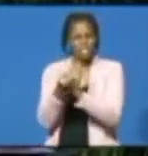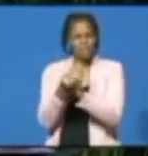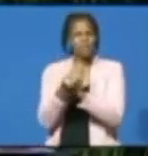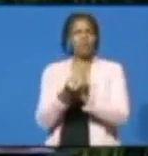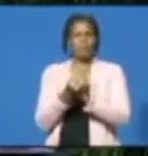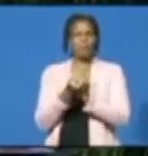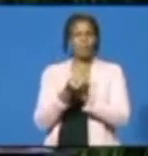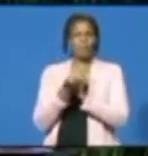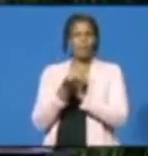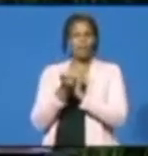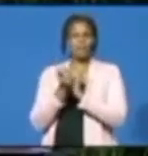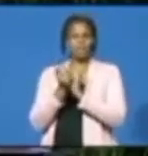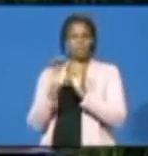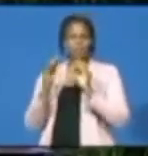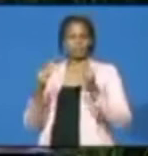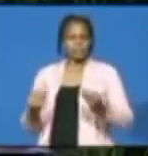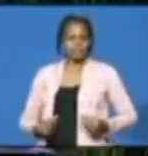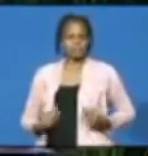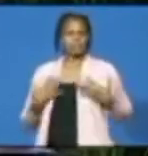change, and to bring home